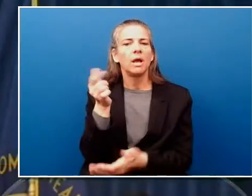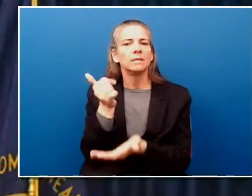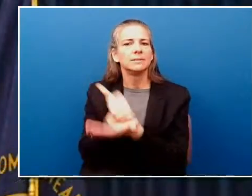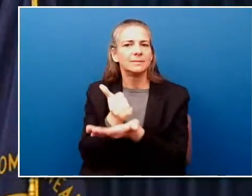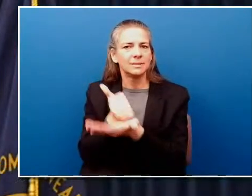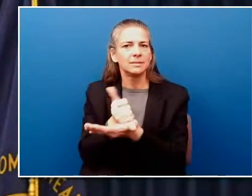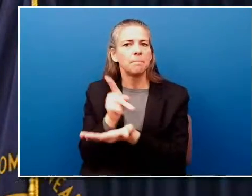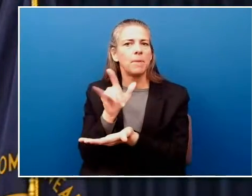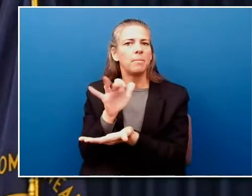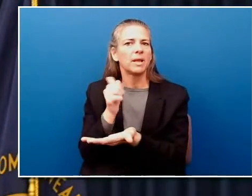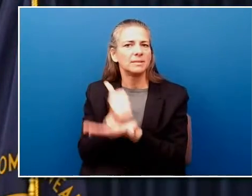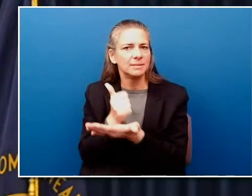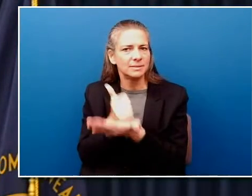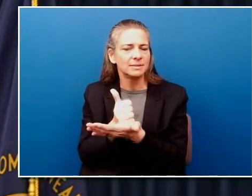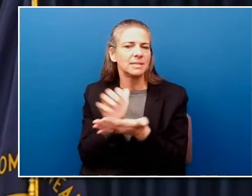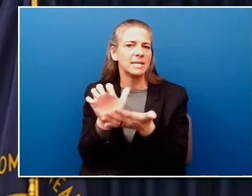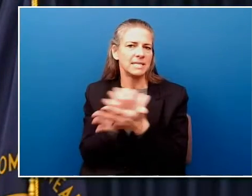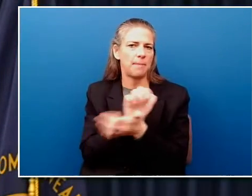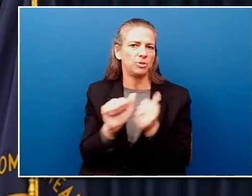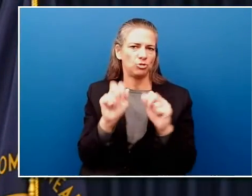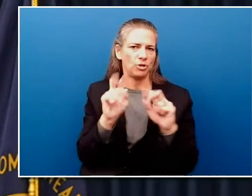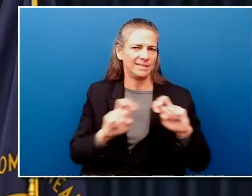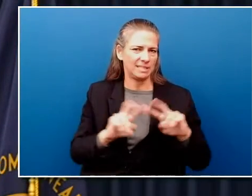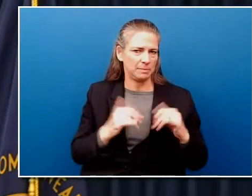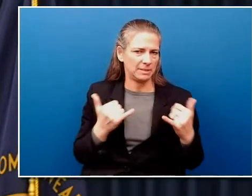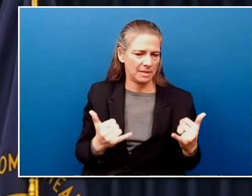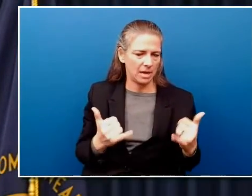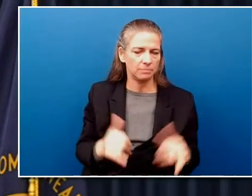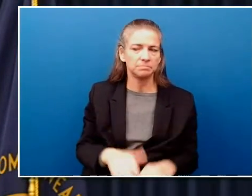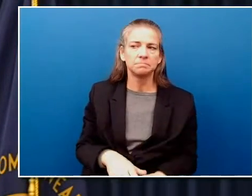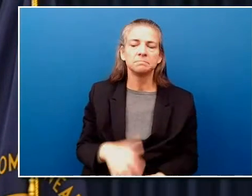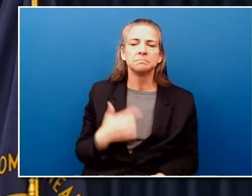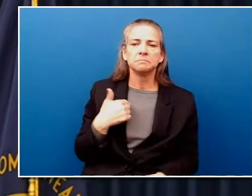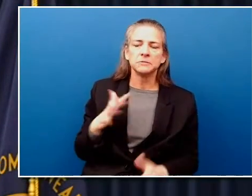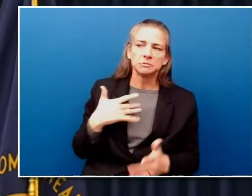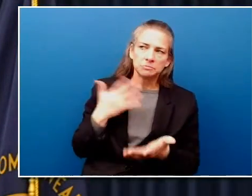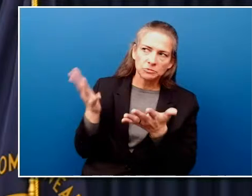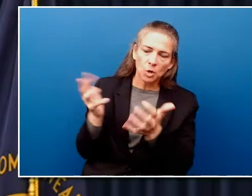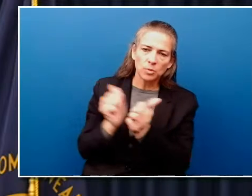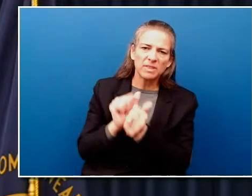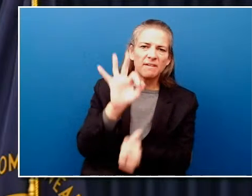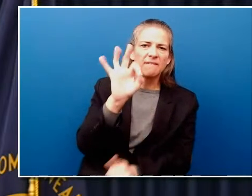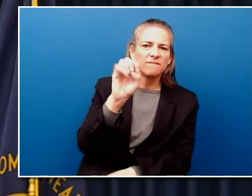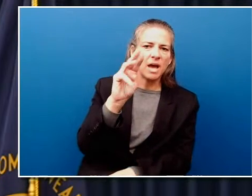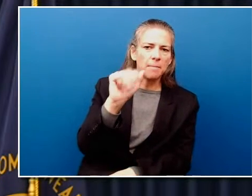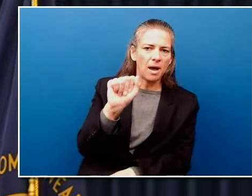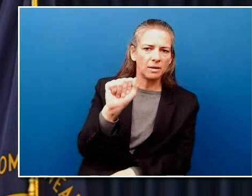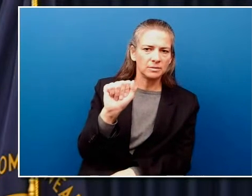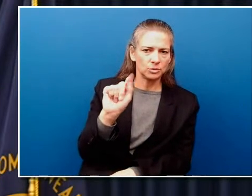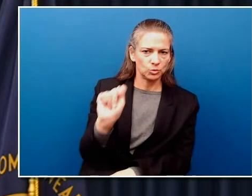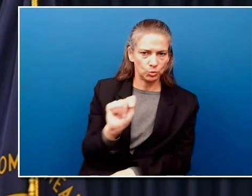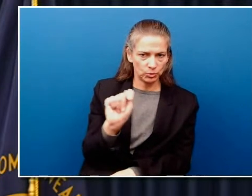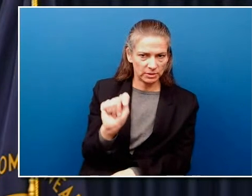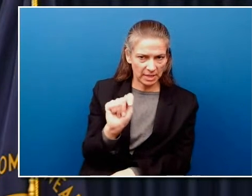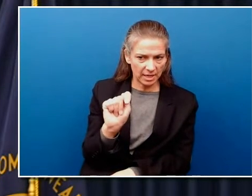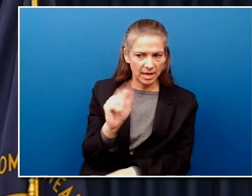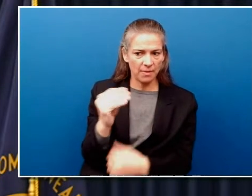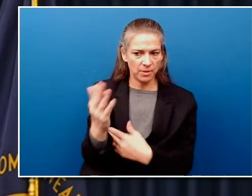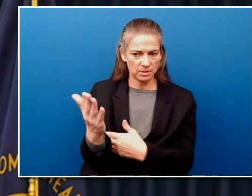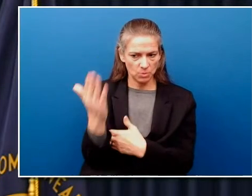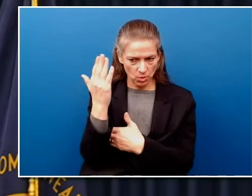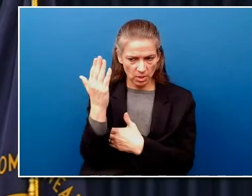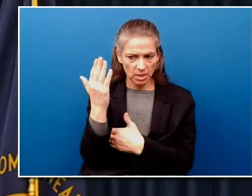assistance damage assessment. I actually talked to the FEMA administrator both on Tuesday and then this morning to give